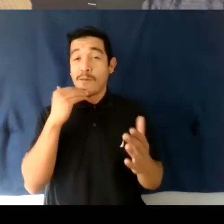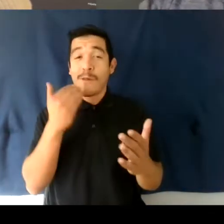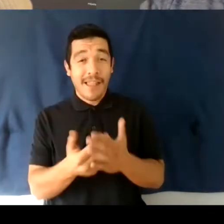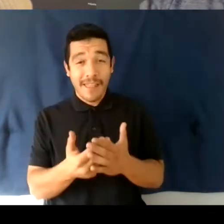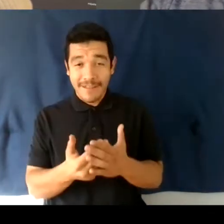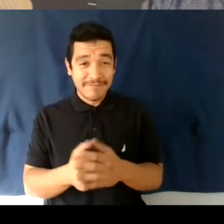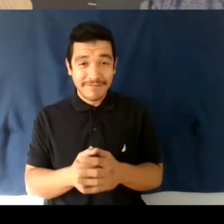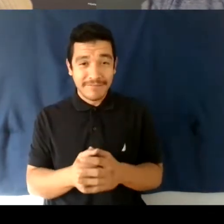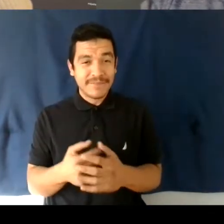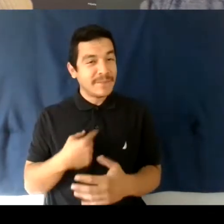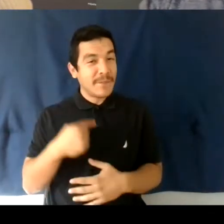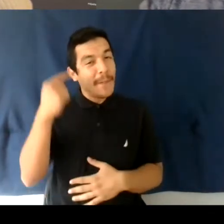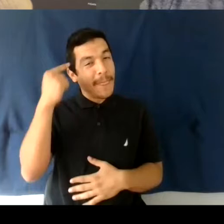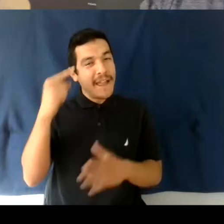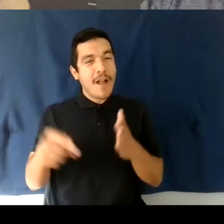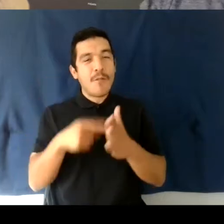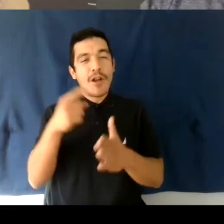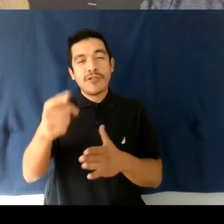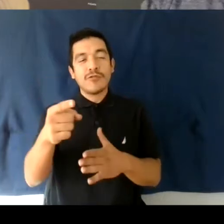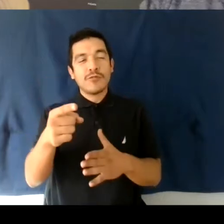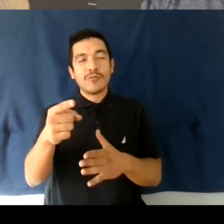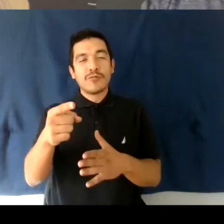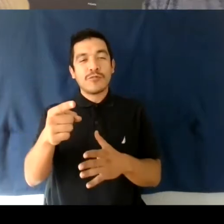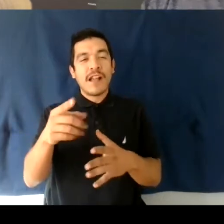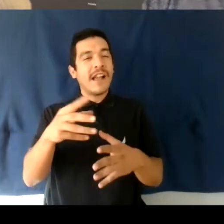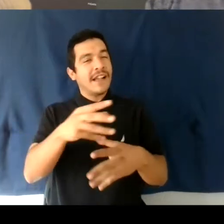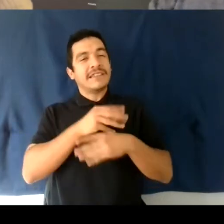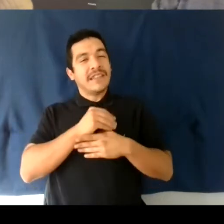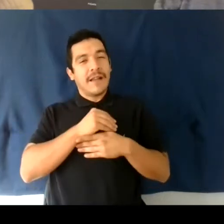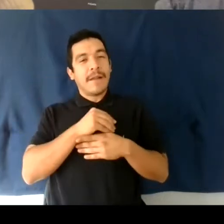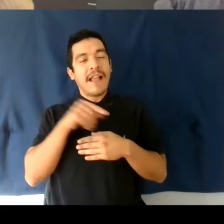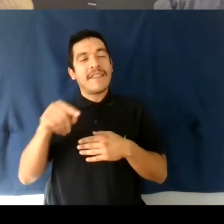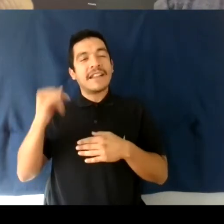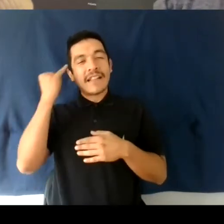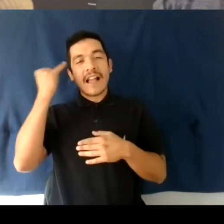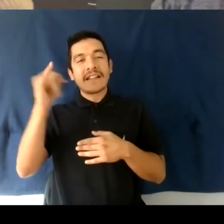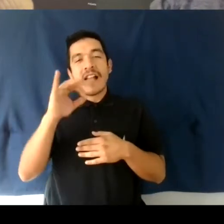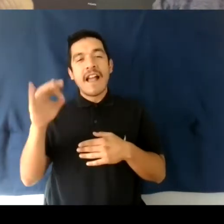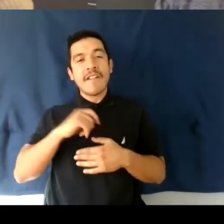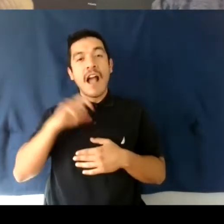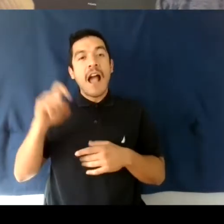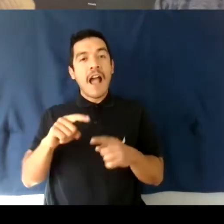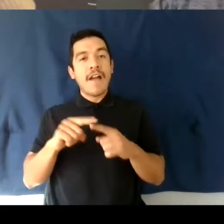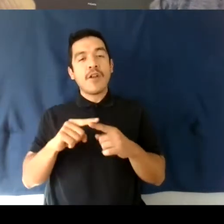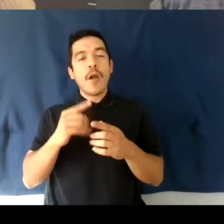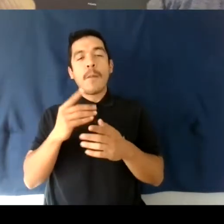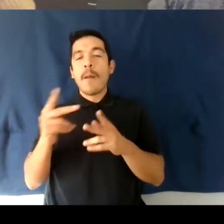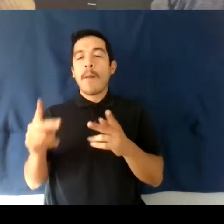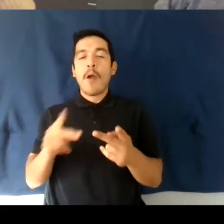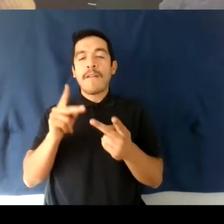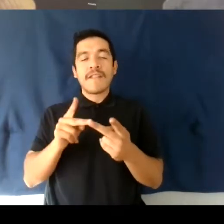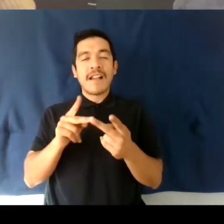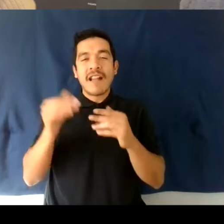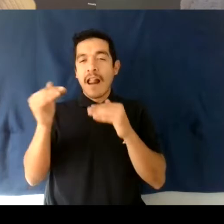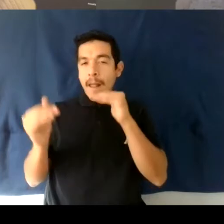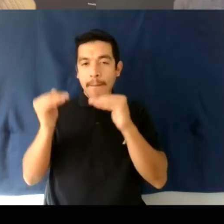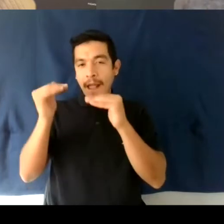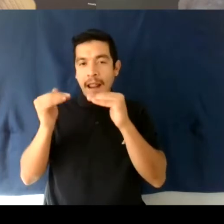And so I think once I got over this idea of like, oh, I have to be perfectly balanced all the time,